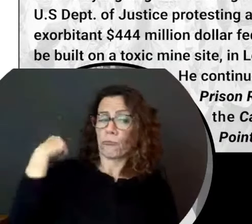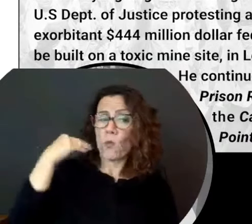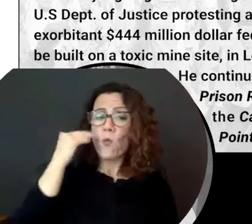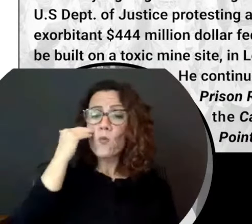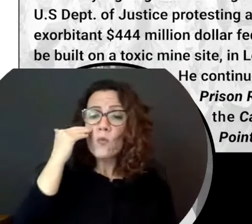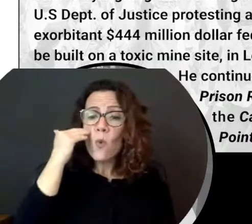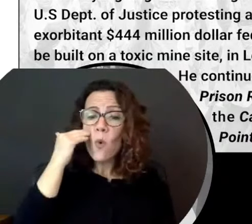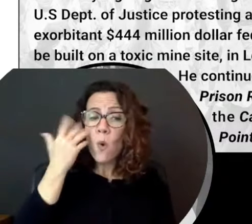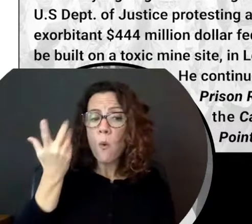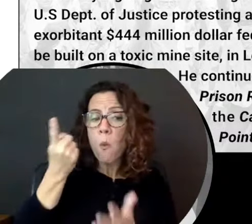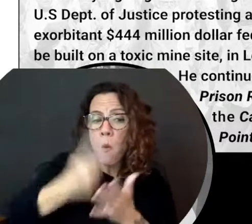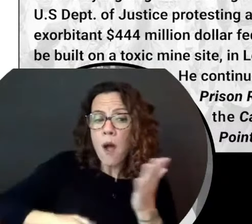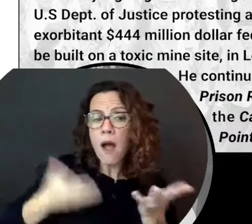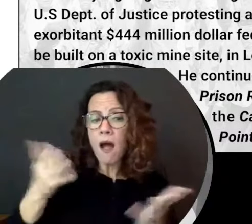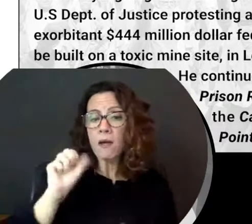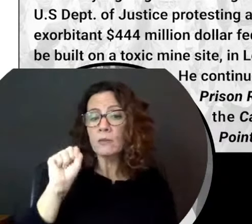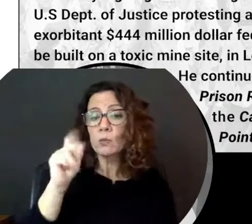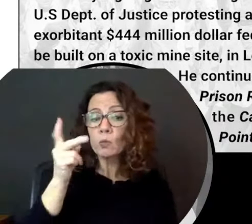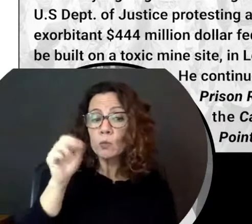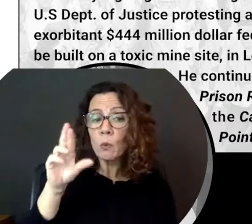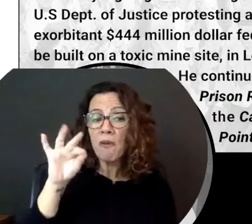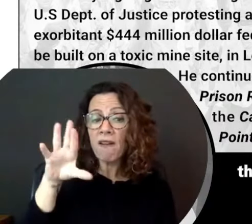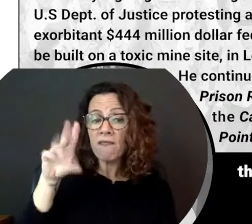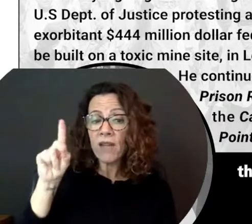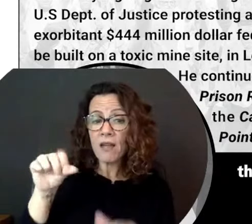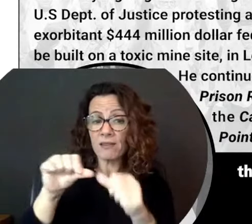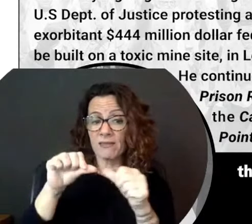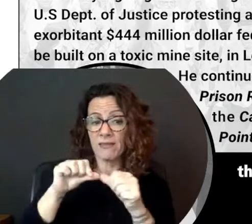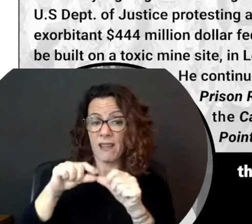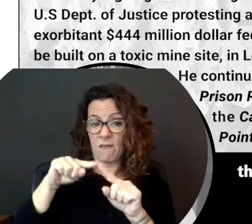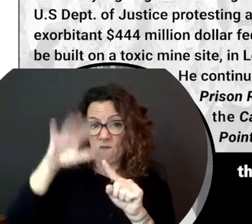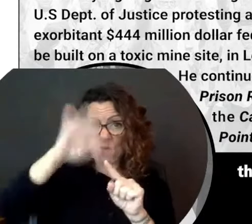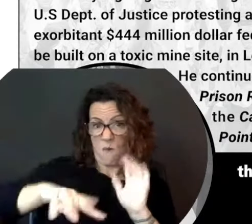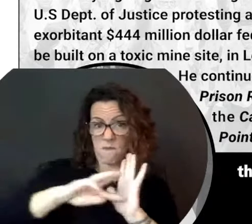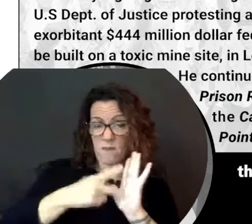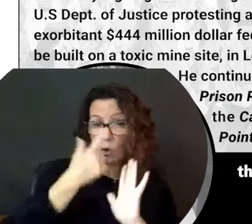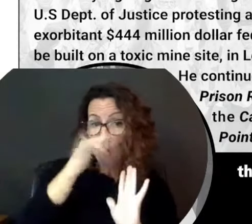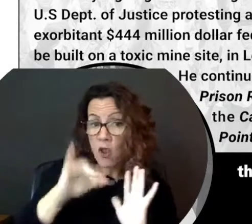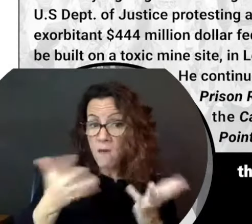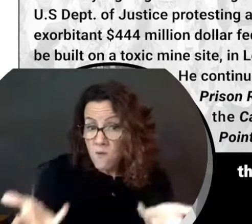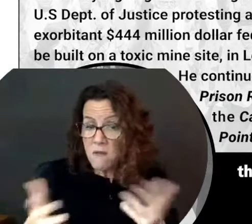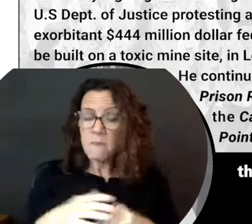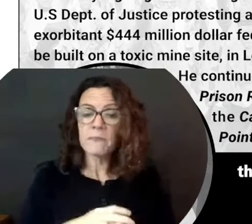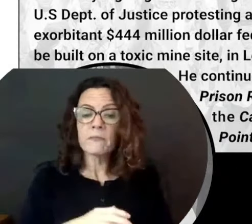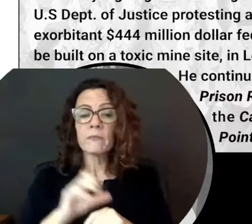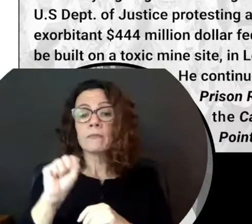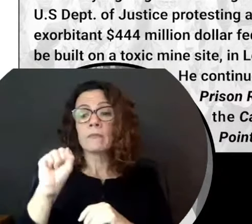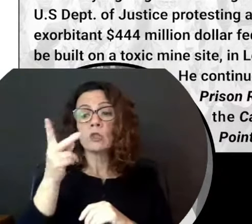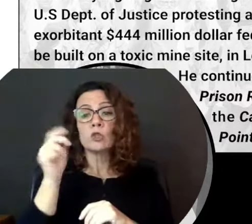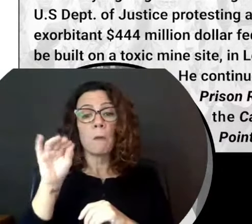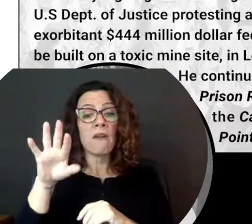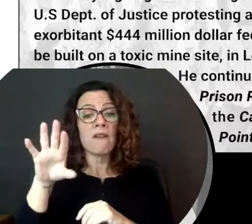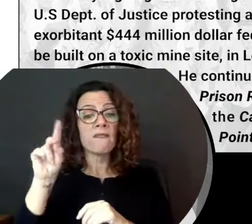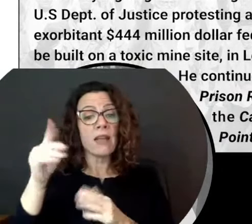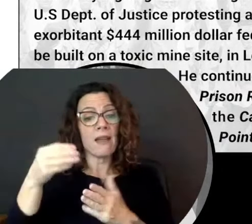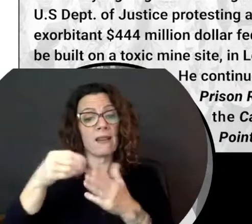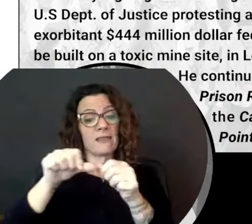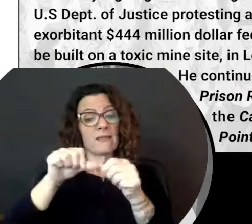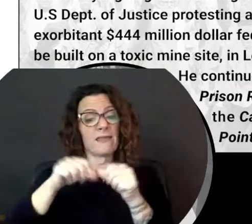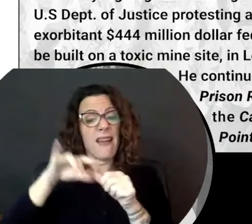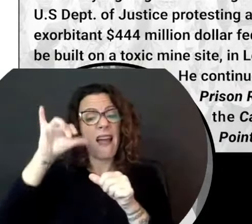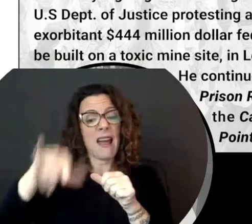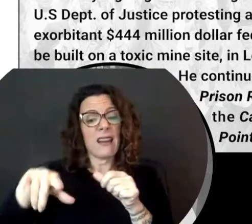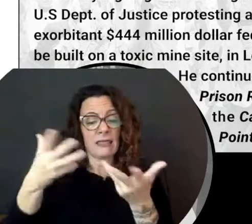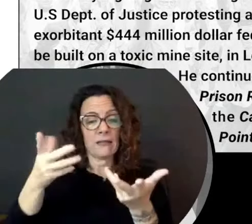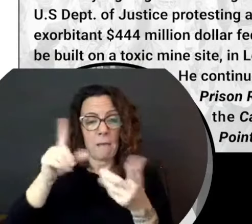have been polluted with dangerous substances, but that allows the government to demand money in the court of law from the companies that make